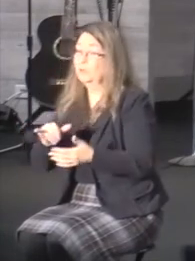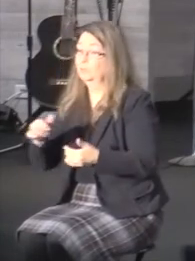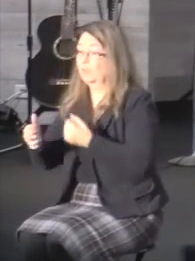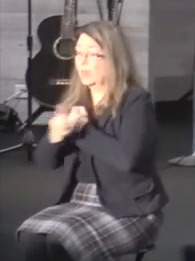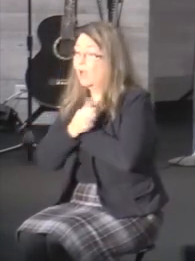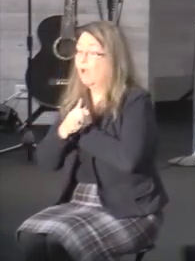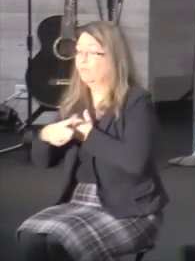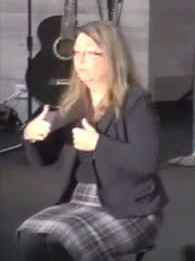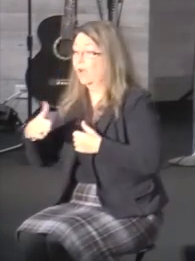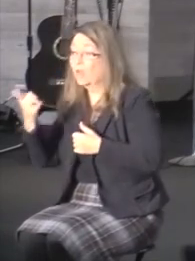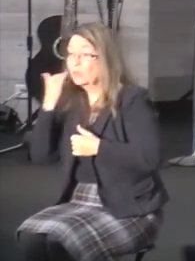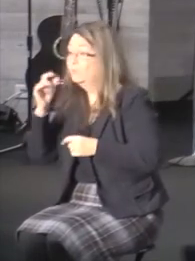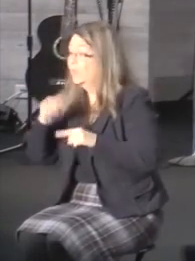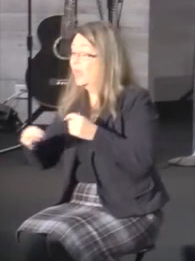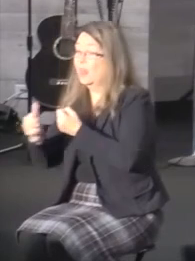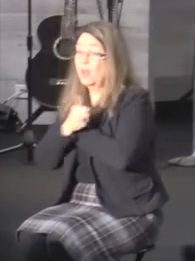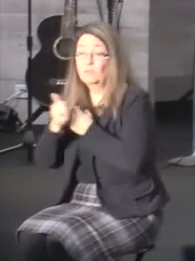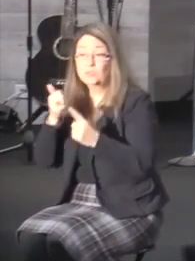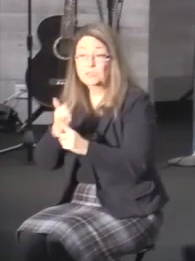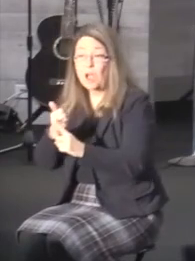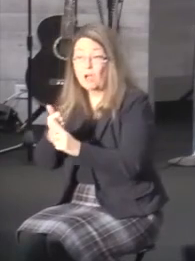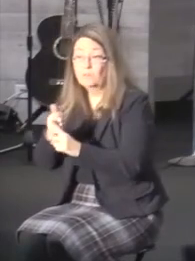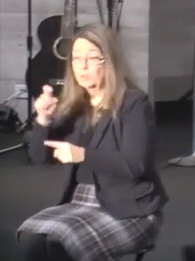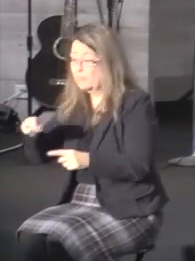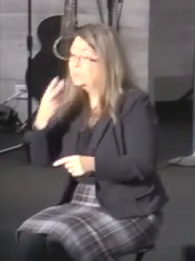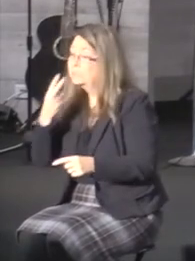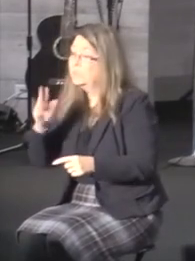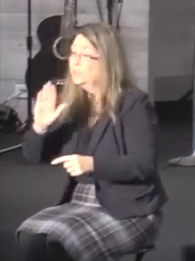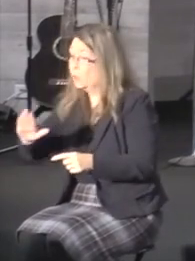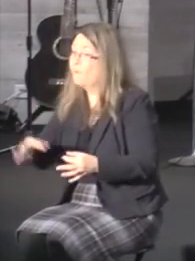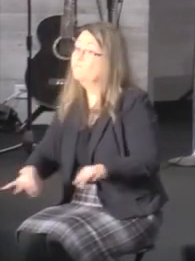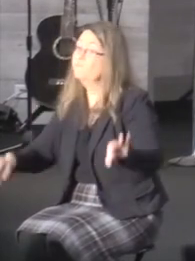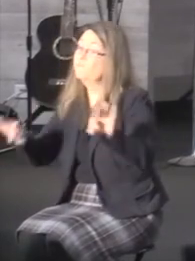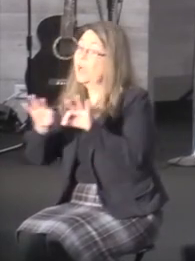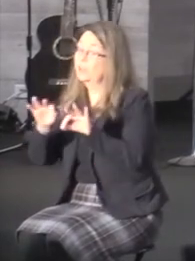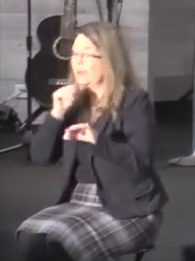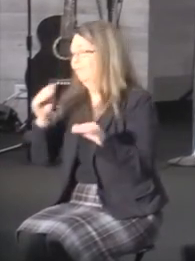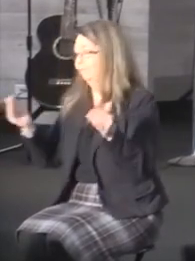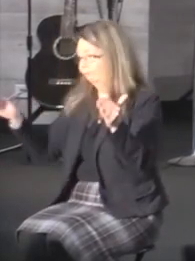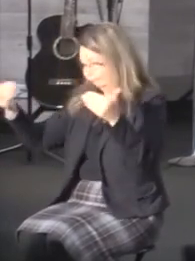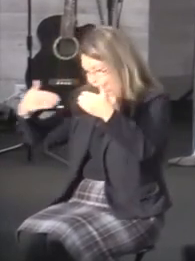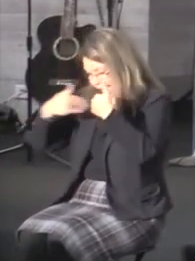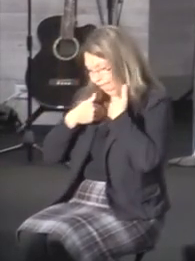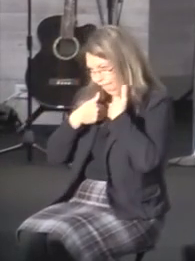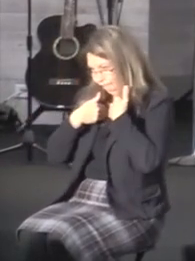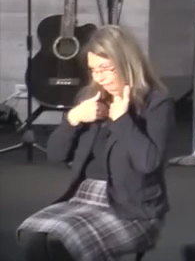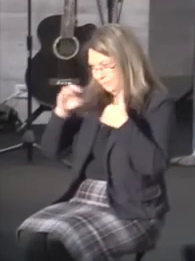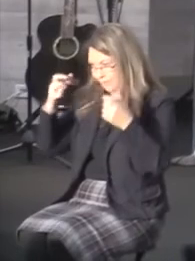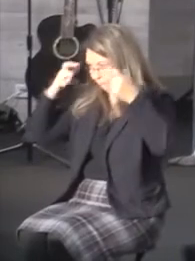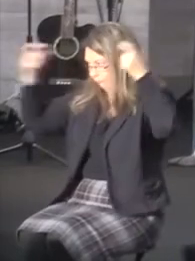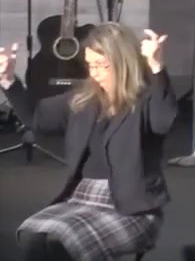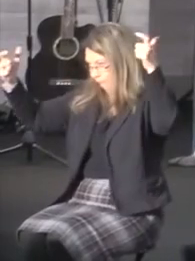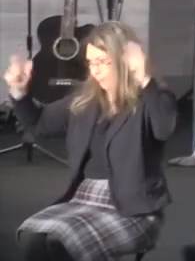can't love yourself, if you can't let God love you. And so you need to see value in yourself, not in a self-centered 21st century egotistical